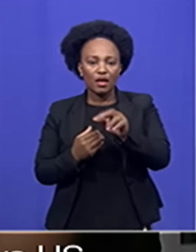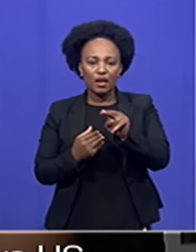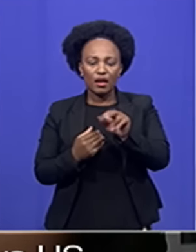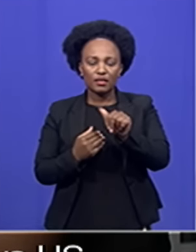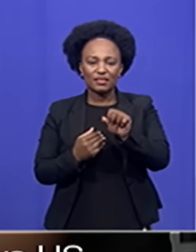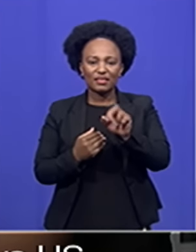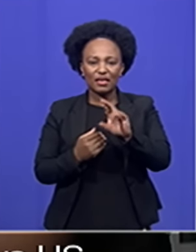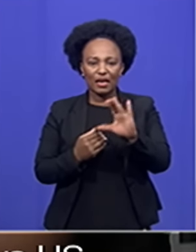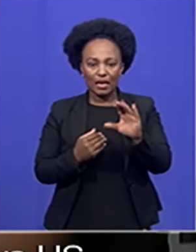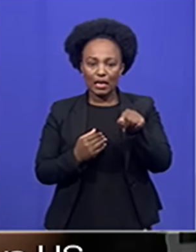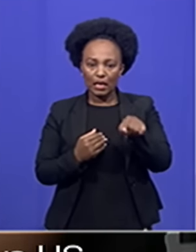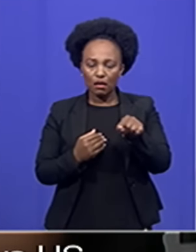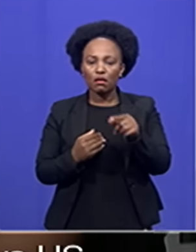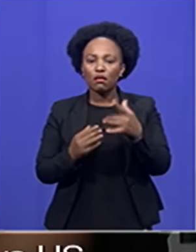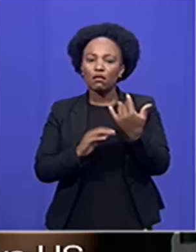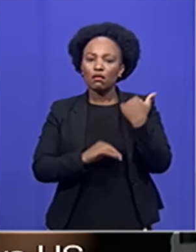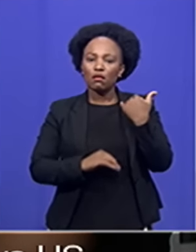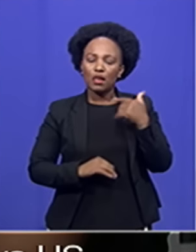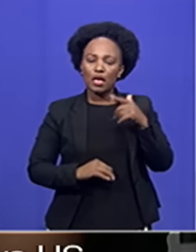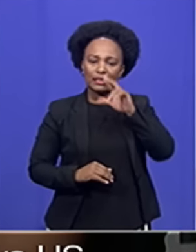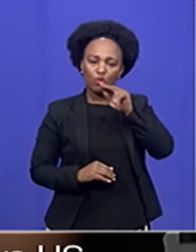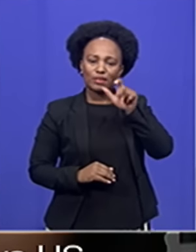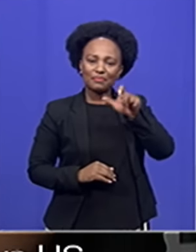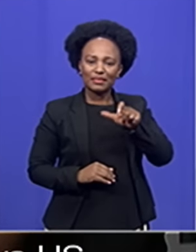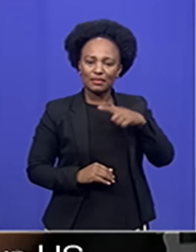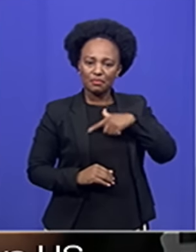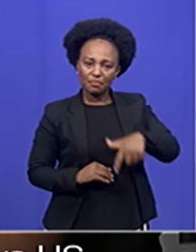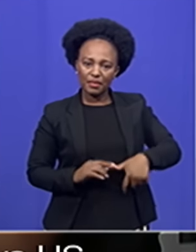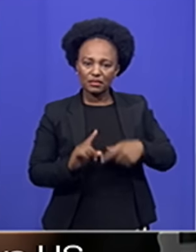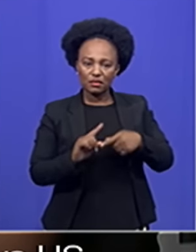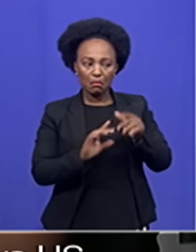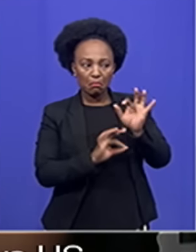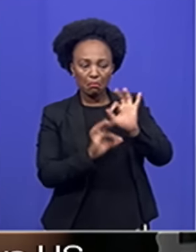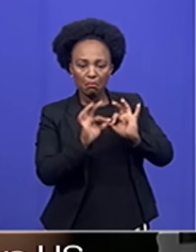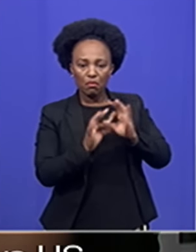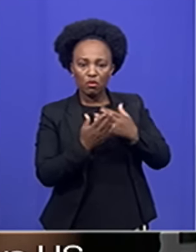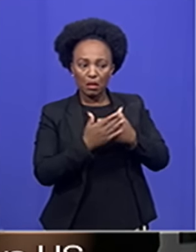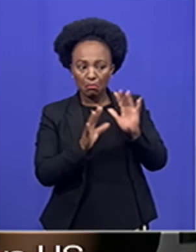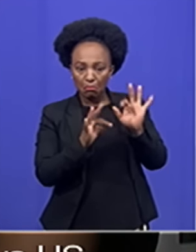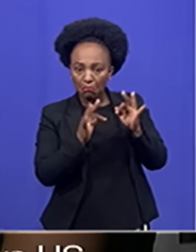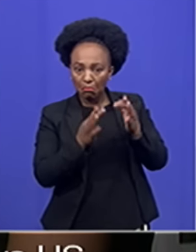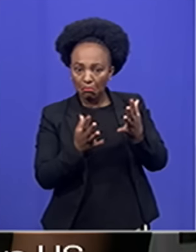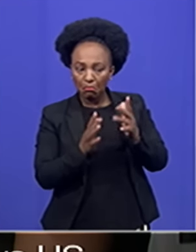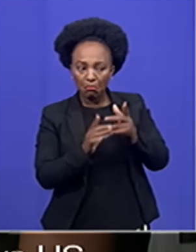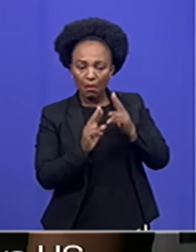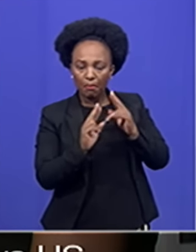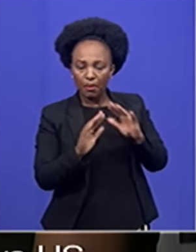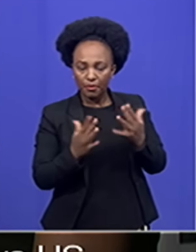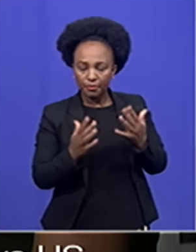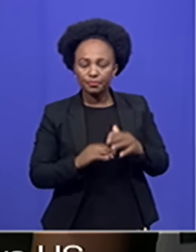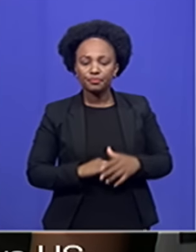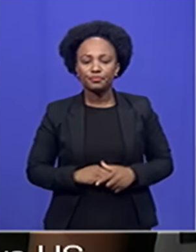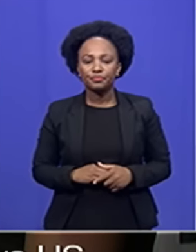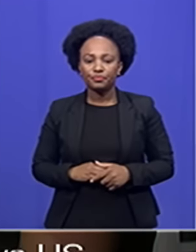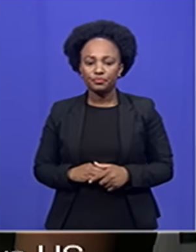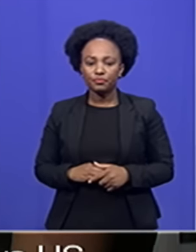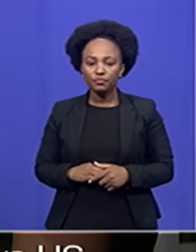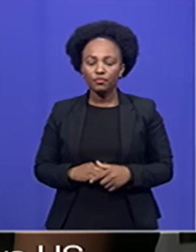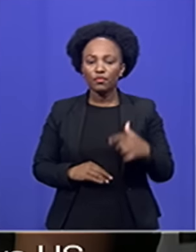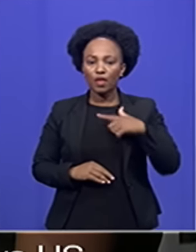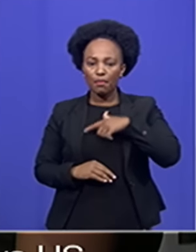Center mabapi le tšeo moleledi wa mopresidente a di boletšego na le ka ditlhatholola ka tsela efe? Mopresidente ba tlhagisitse